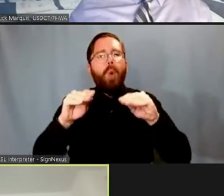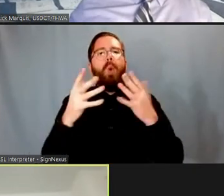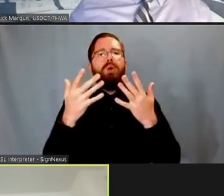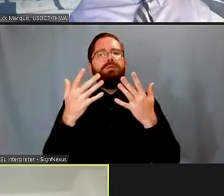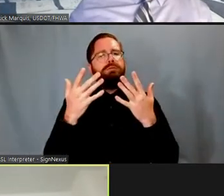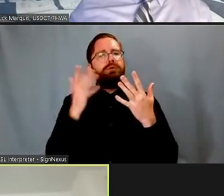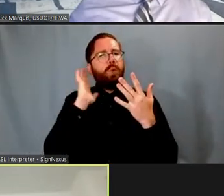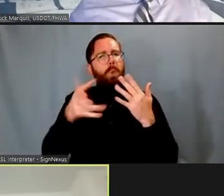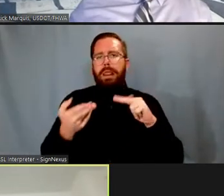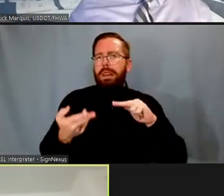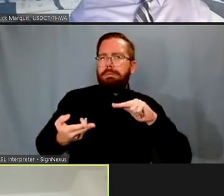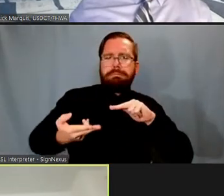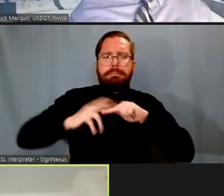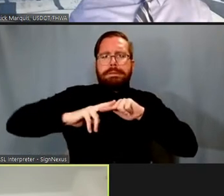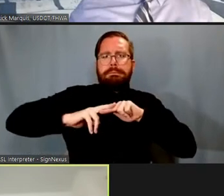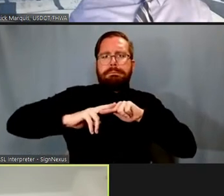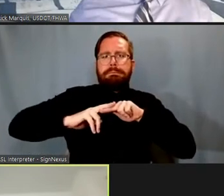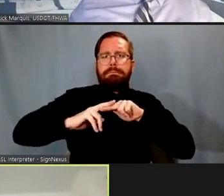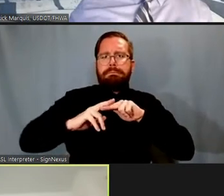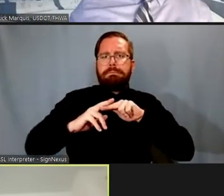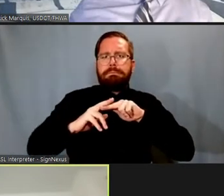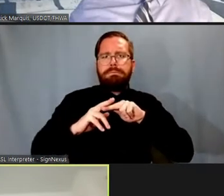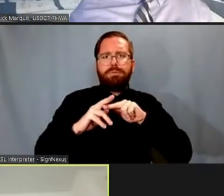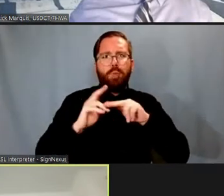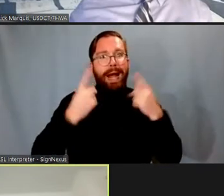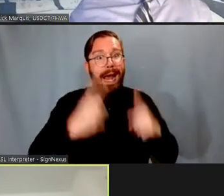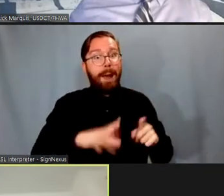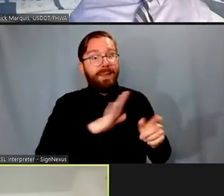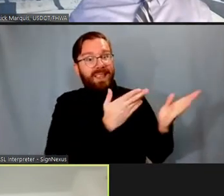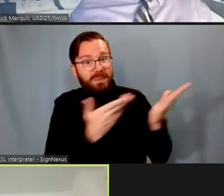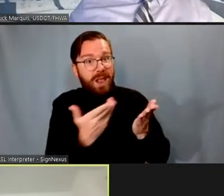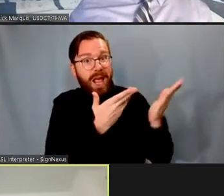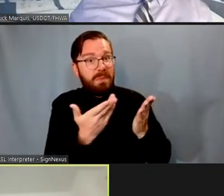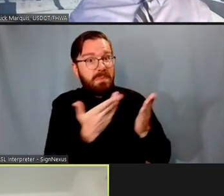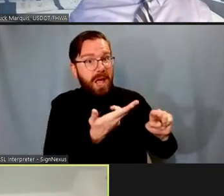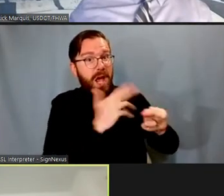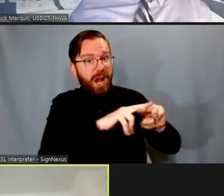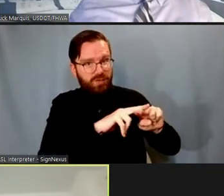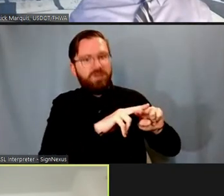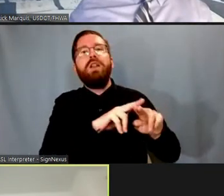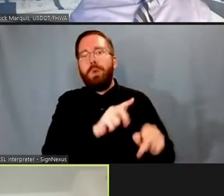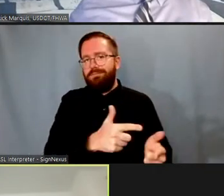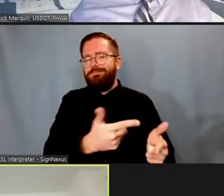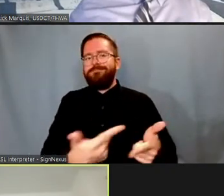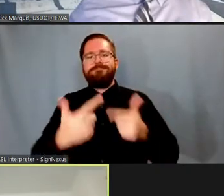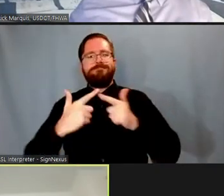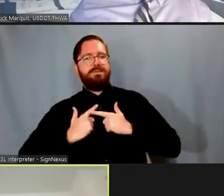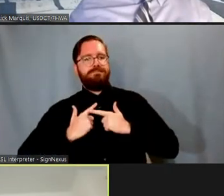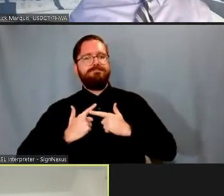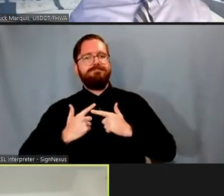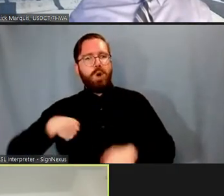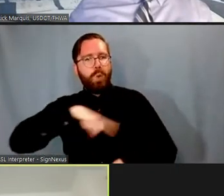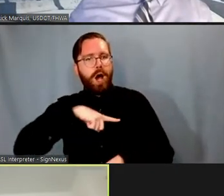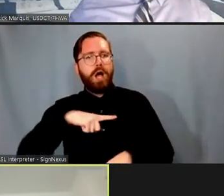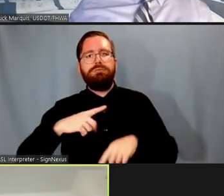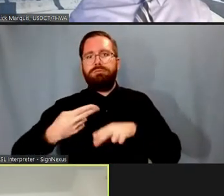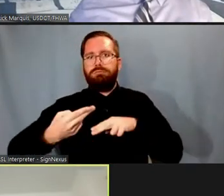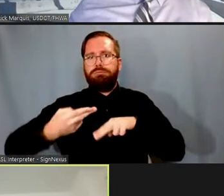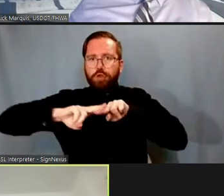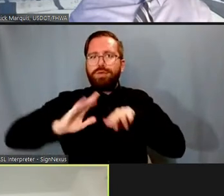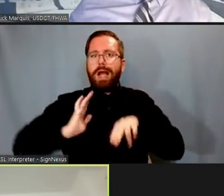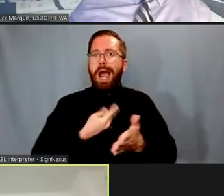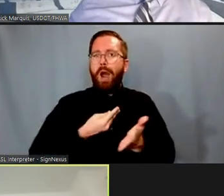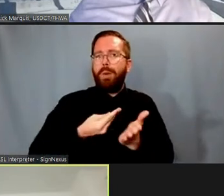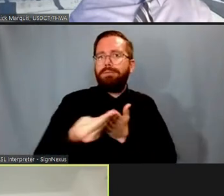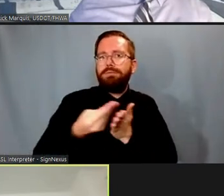is going to pass along the cost of their suppliers transportation to all of us in lower manhattan and while the bougie cyclists and those of